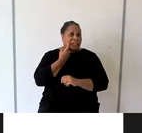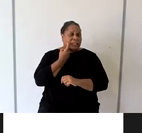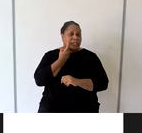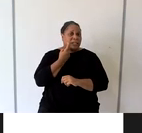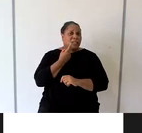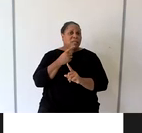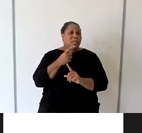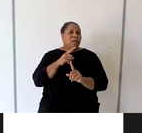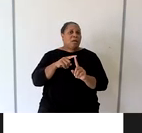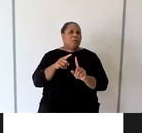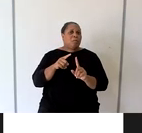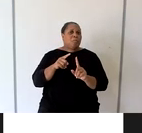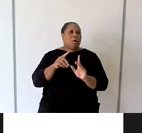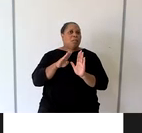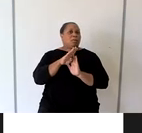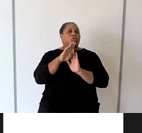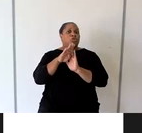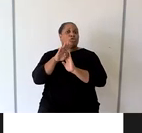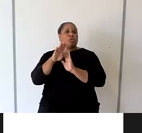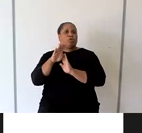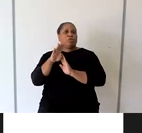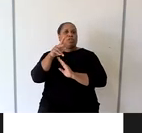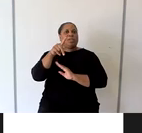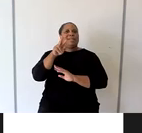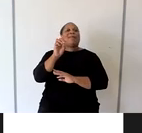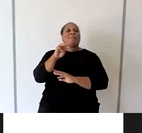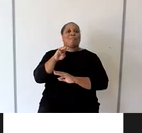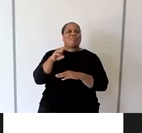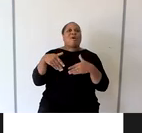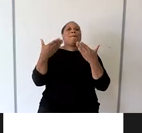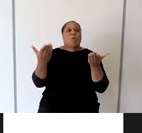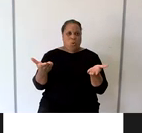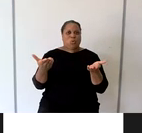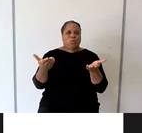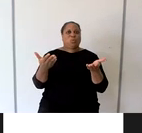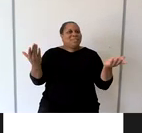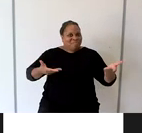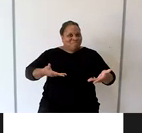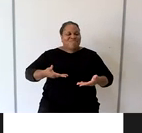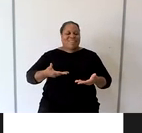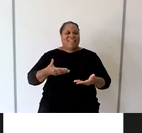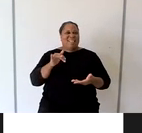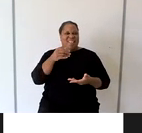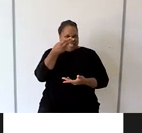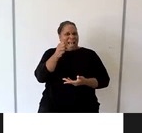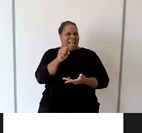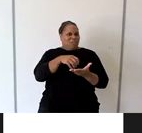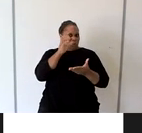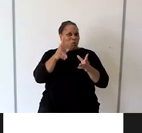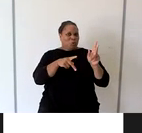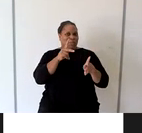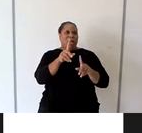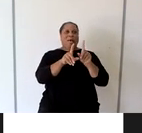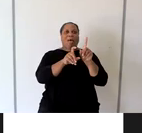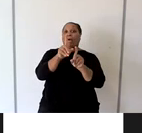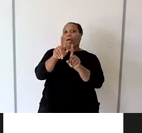a surge in what is called promposals. And that's kind of where high school students are asking